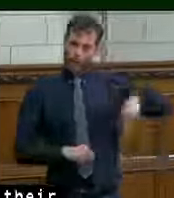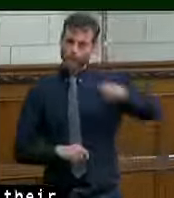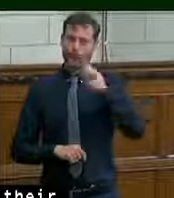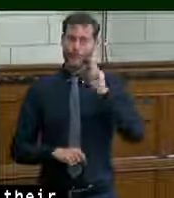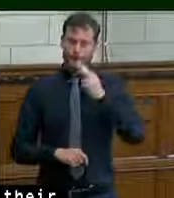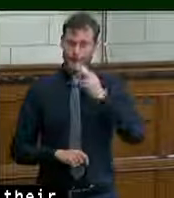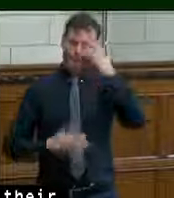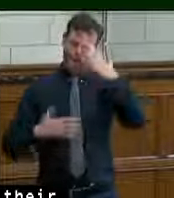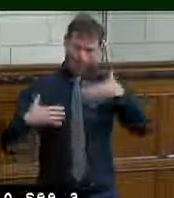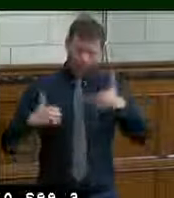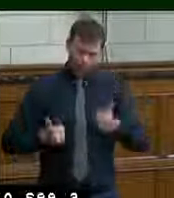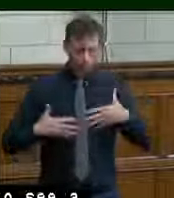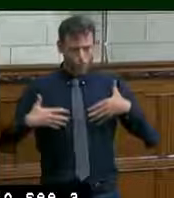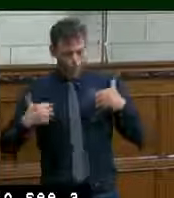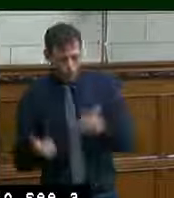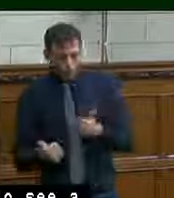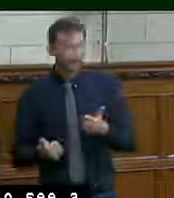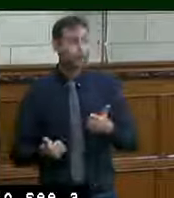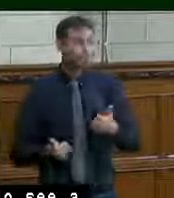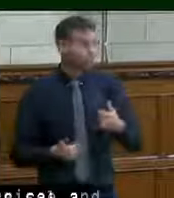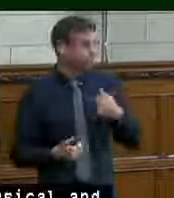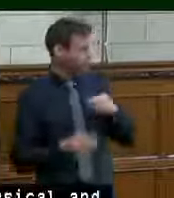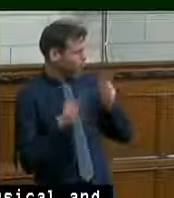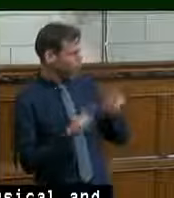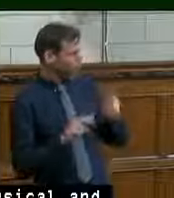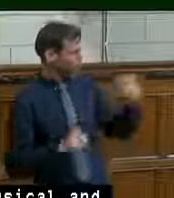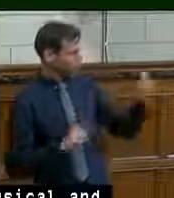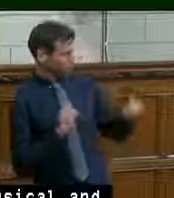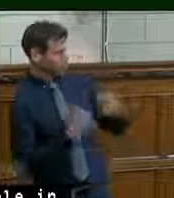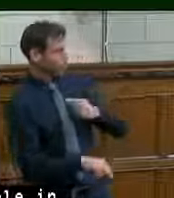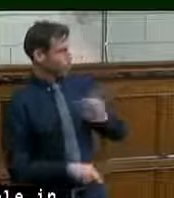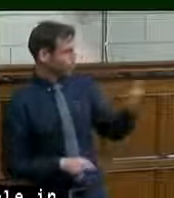England, and I look forward to the front bench responses, especially from the Minister. Thank you.